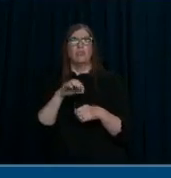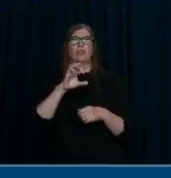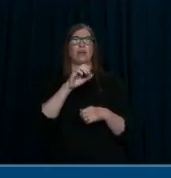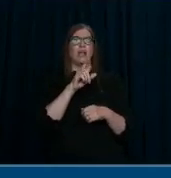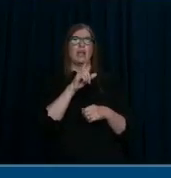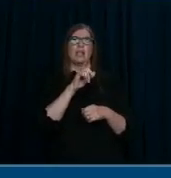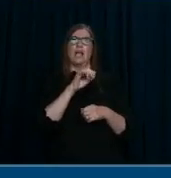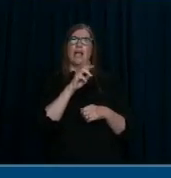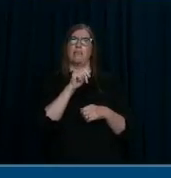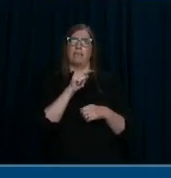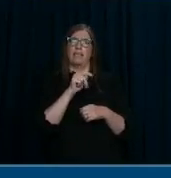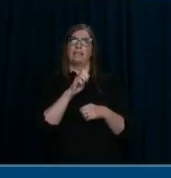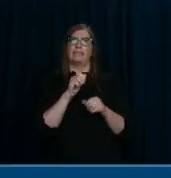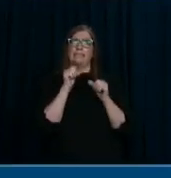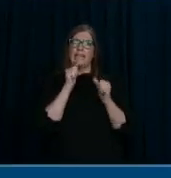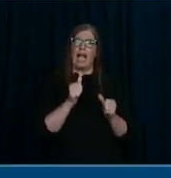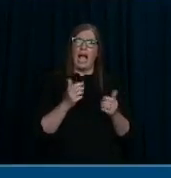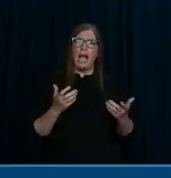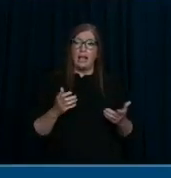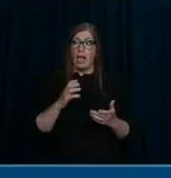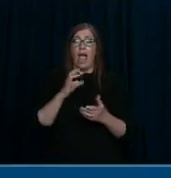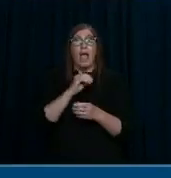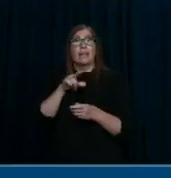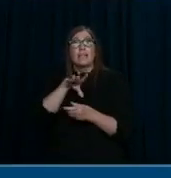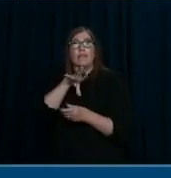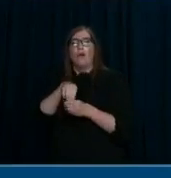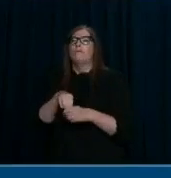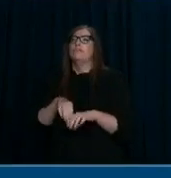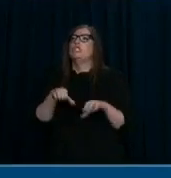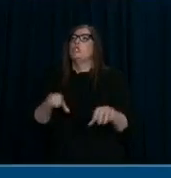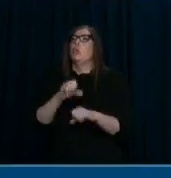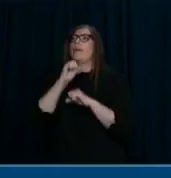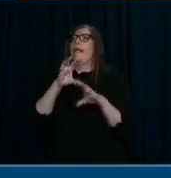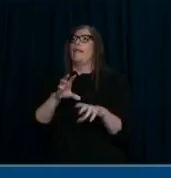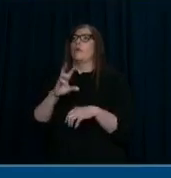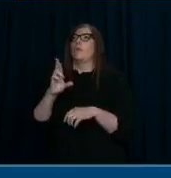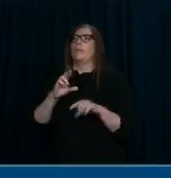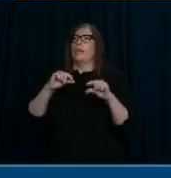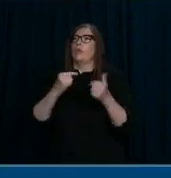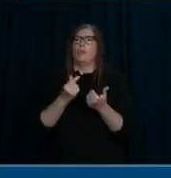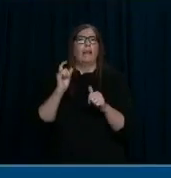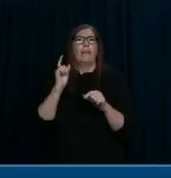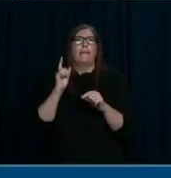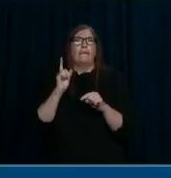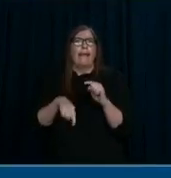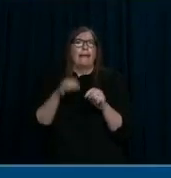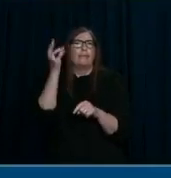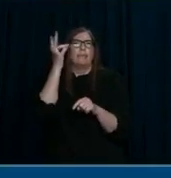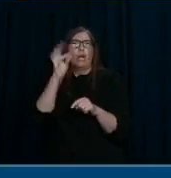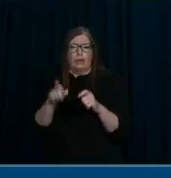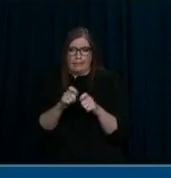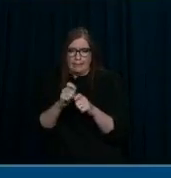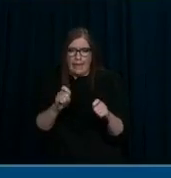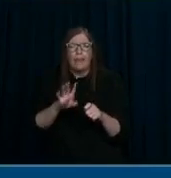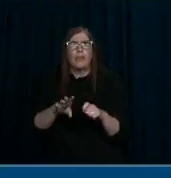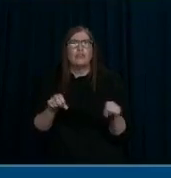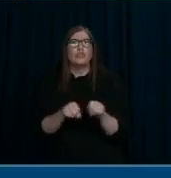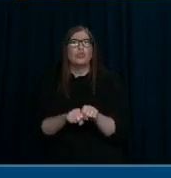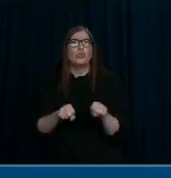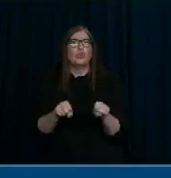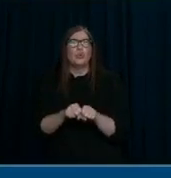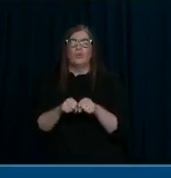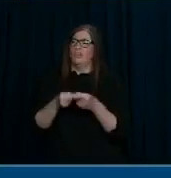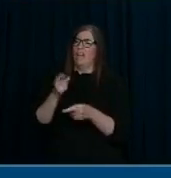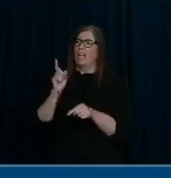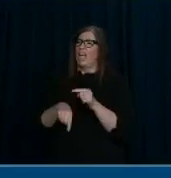And not only that, he is part of this do-nothing Republican group who can barely tie their shoelaces together, much less get